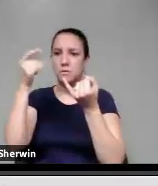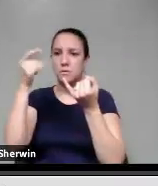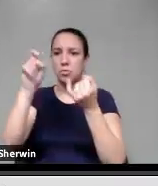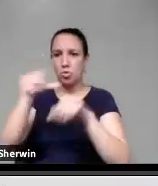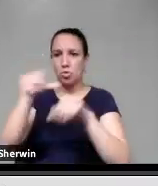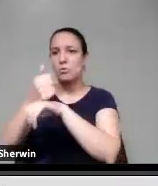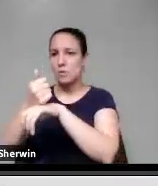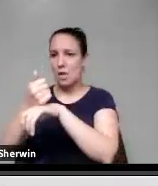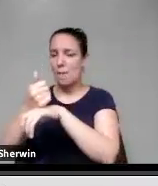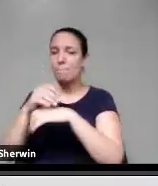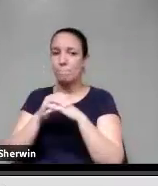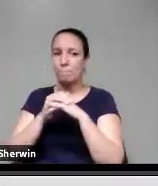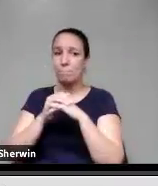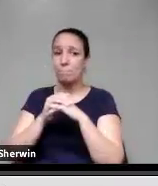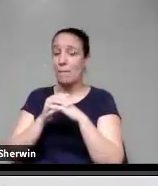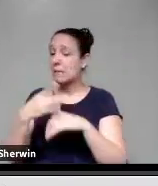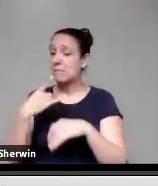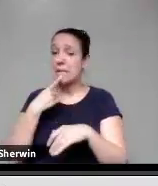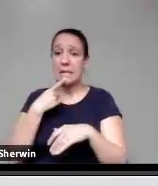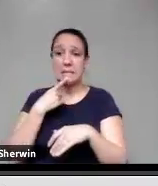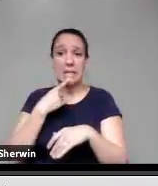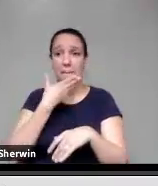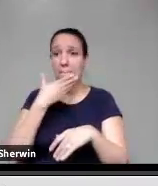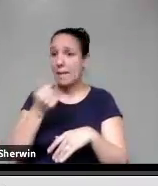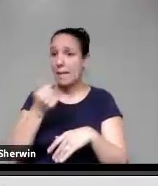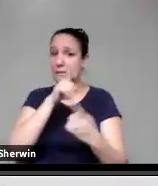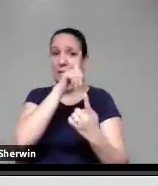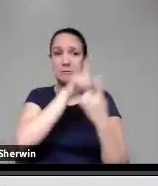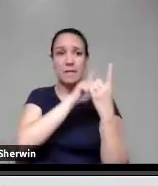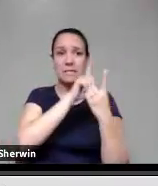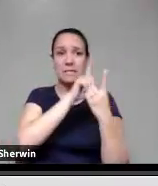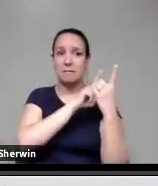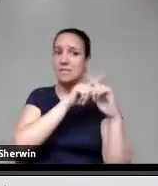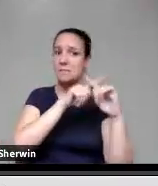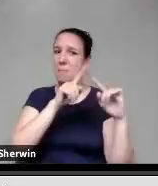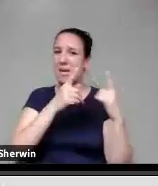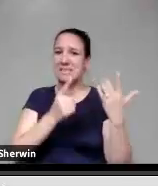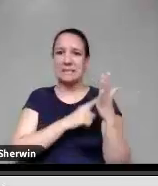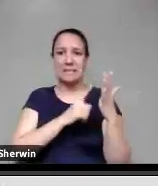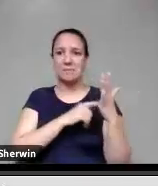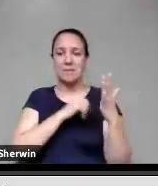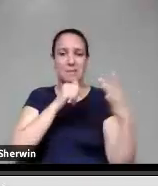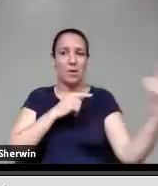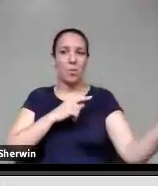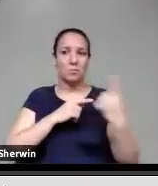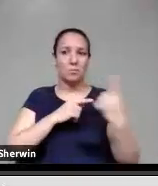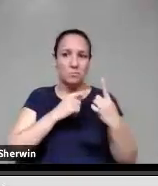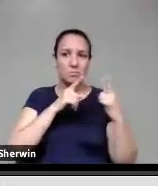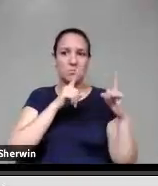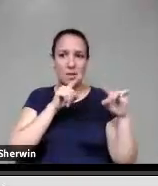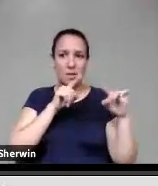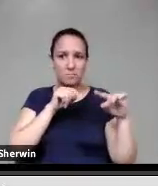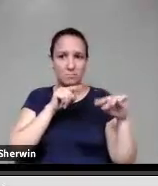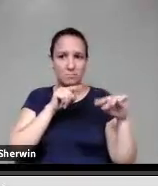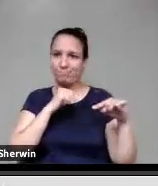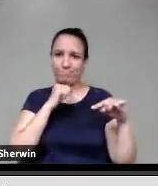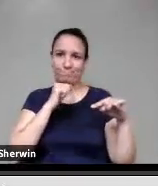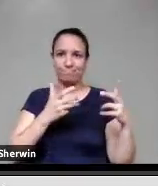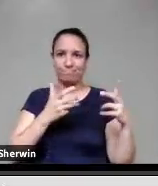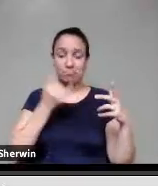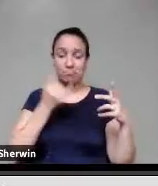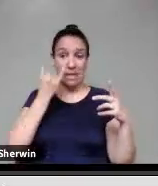is face-to-face. That's great. But sometimes they just don't come to your library often or consistently. When they